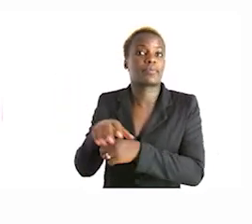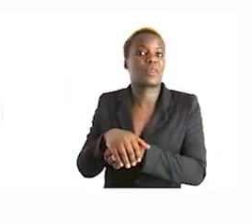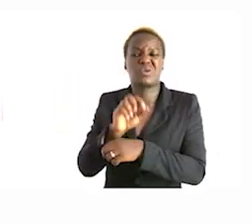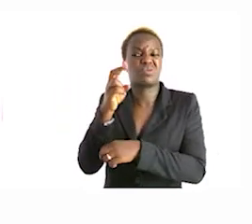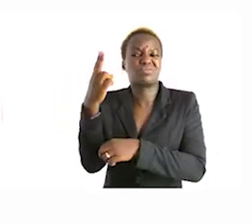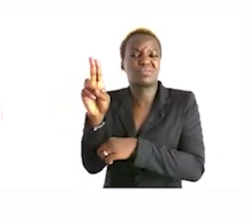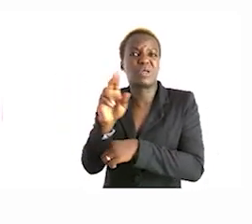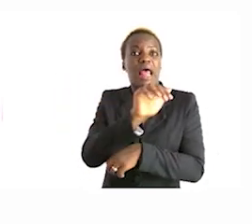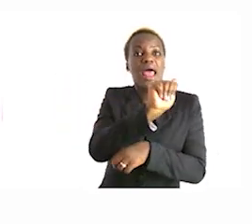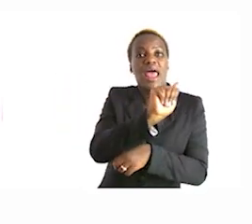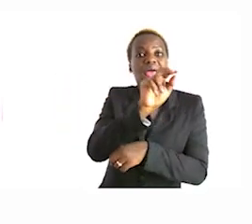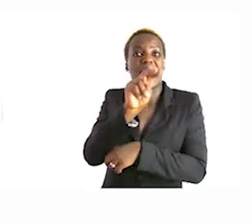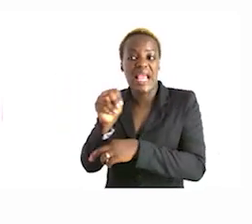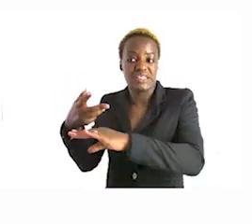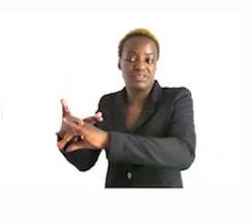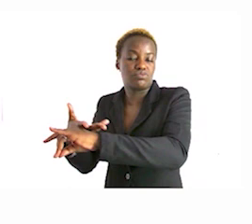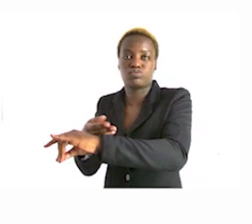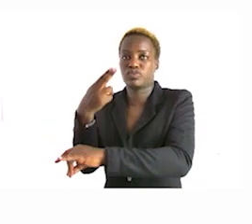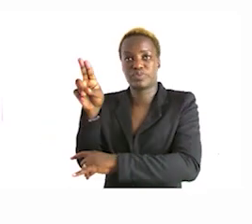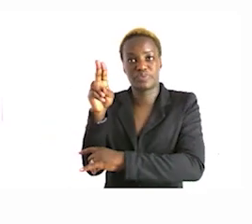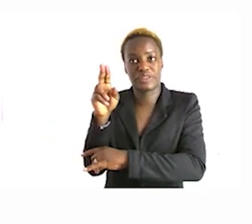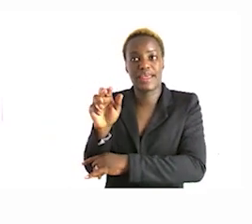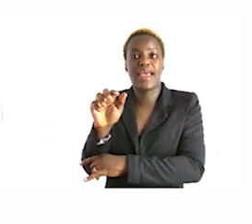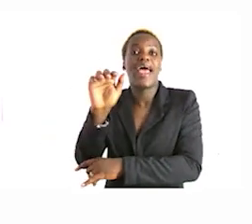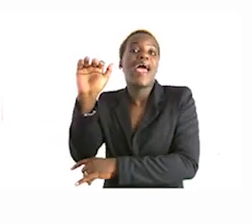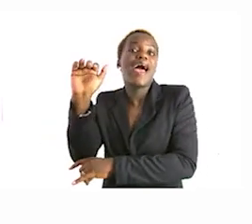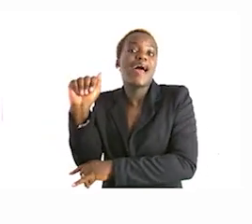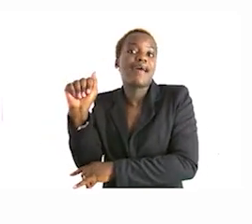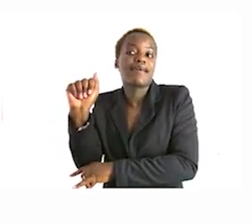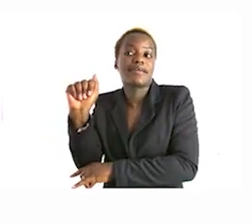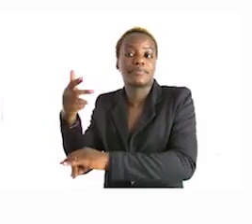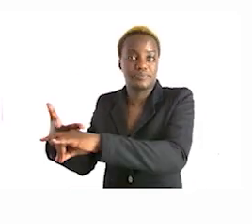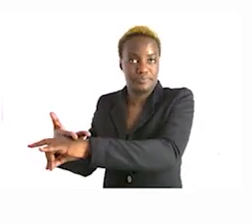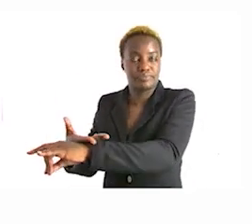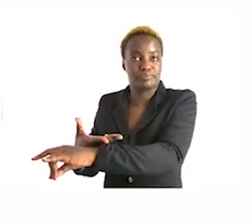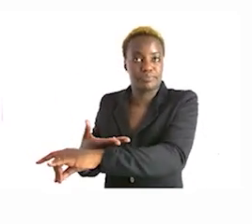sheep, a sheep. Let's quickly go to number 2.